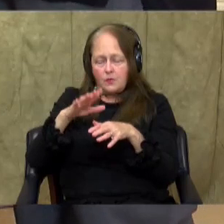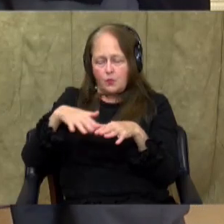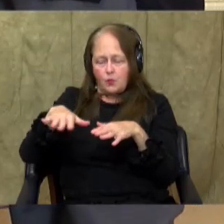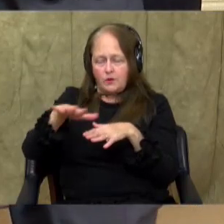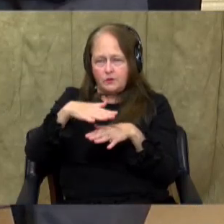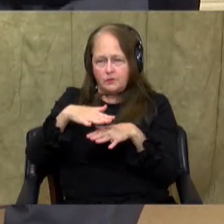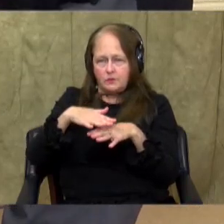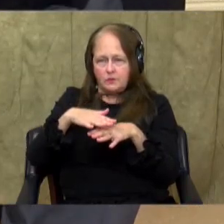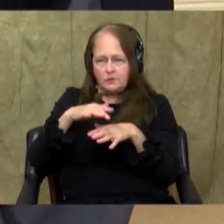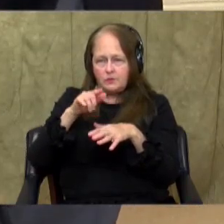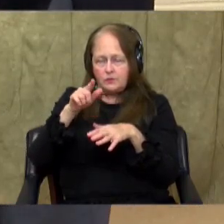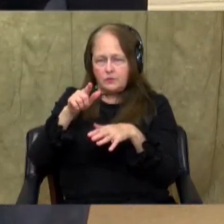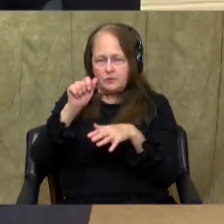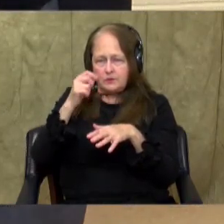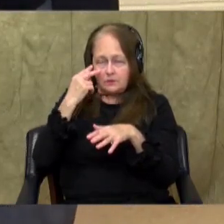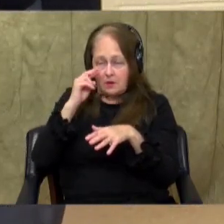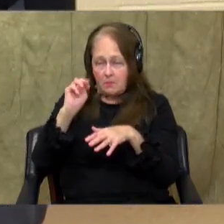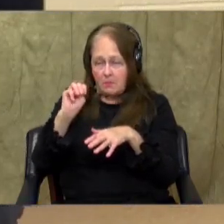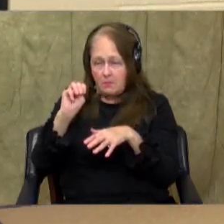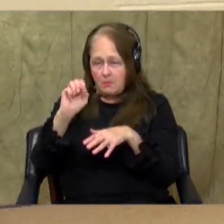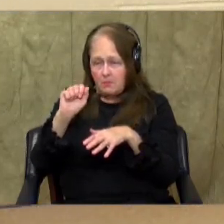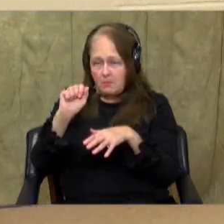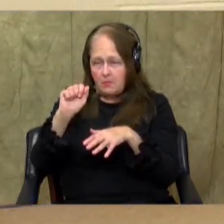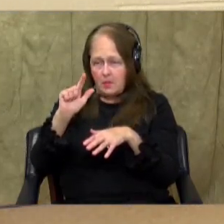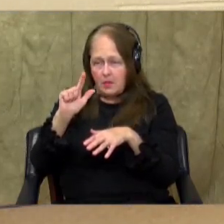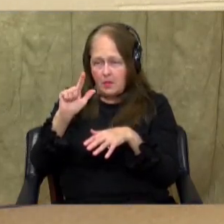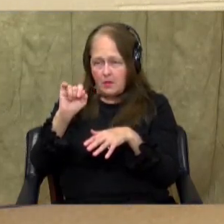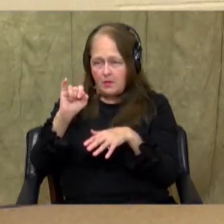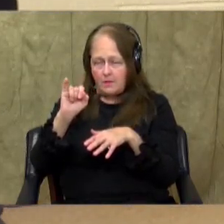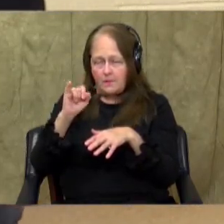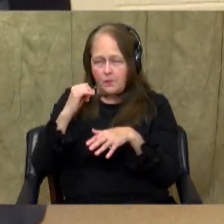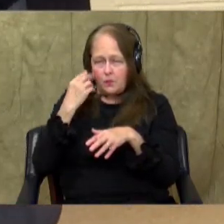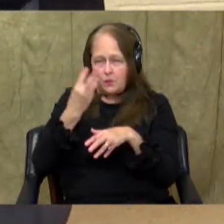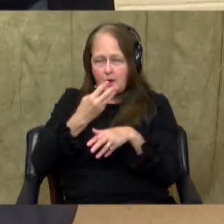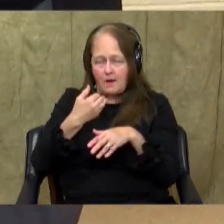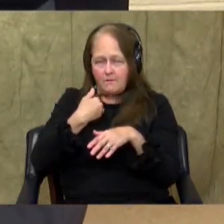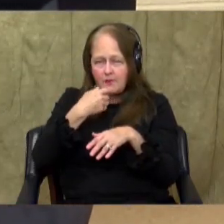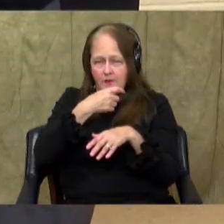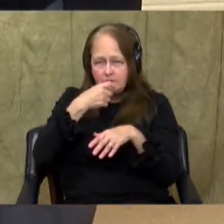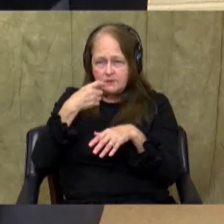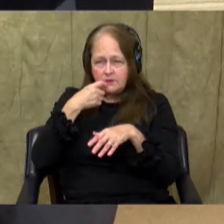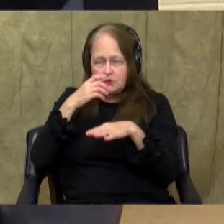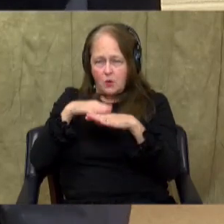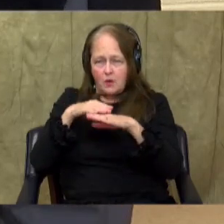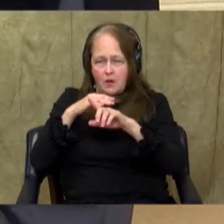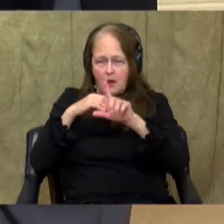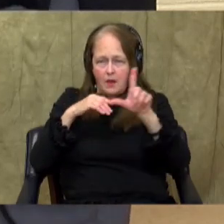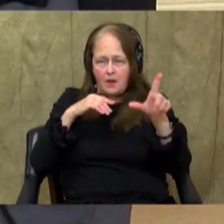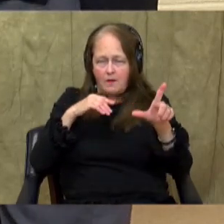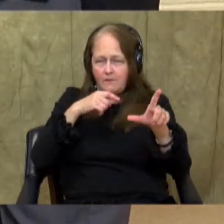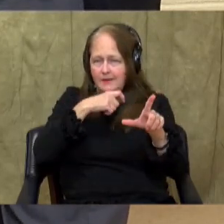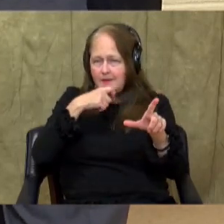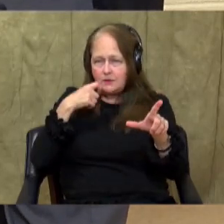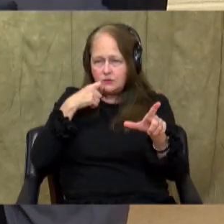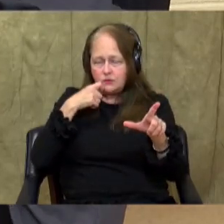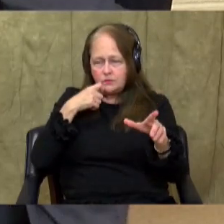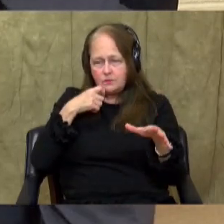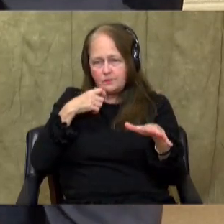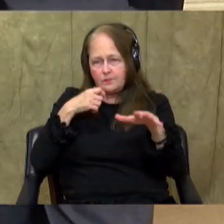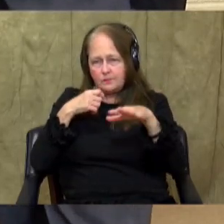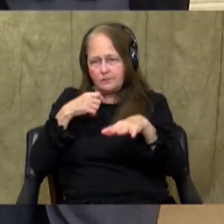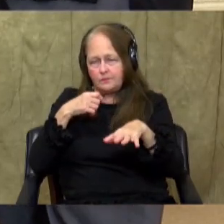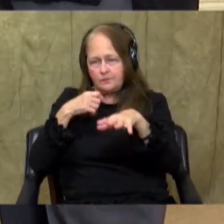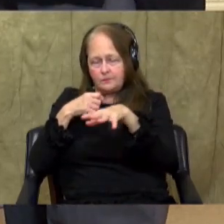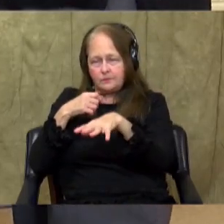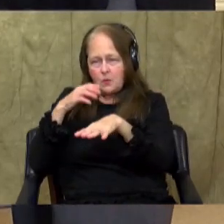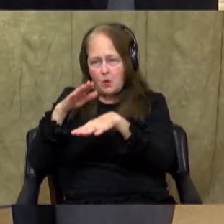is Mali, and you can really get a sense as to, we've got the desert on the left, and it's just encroaching on